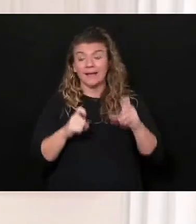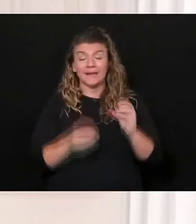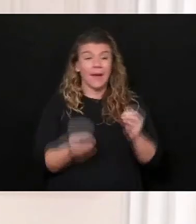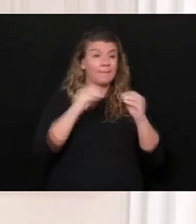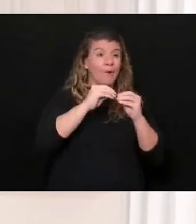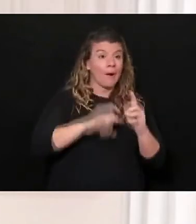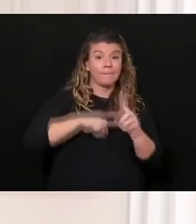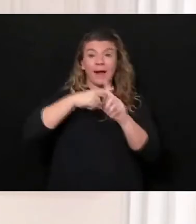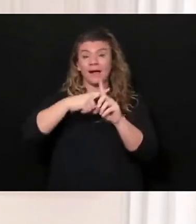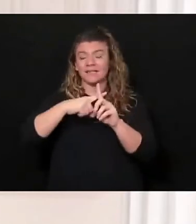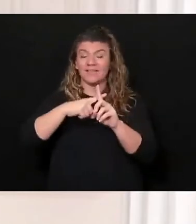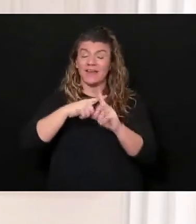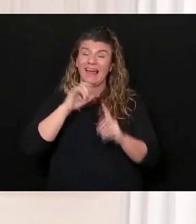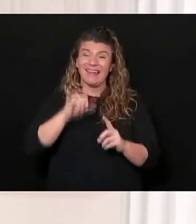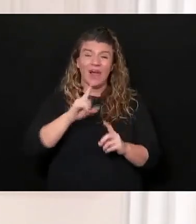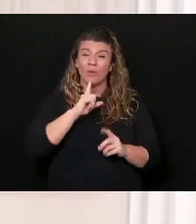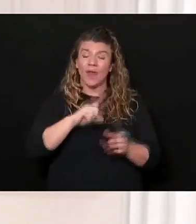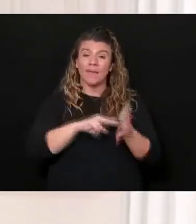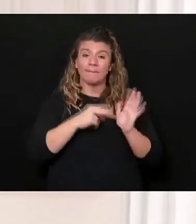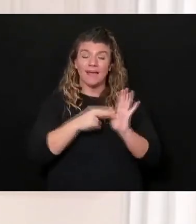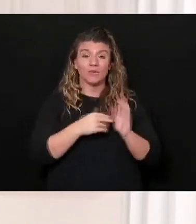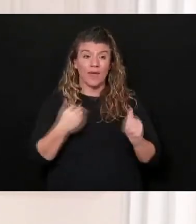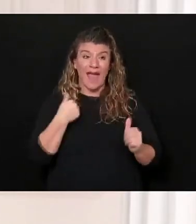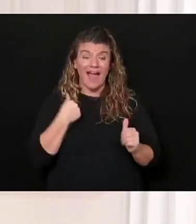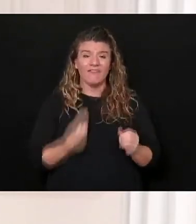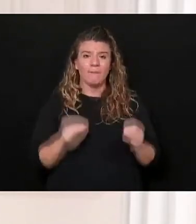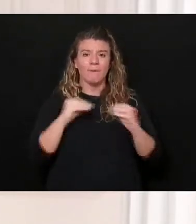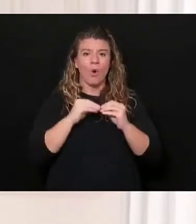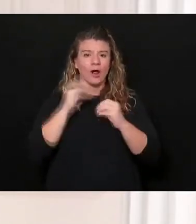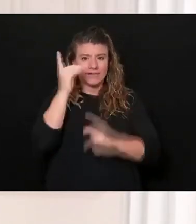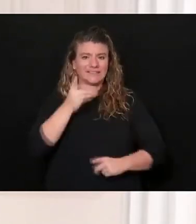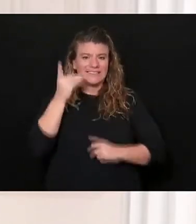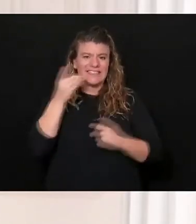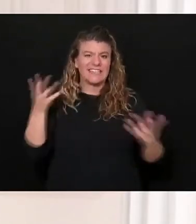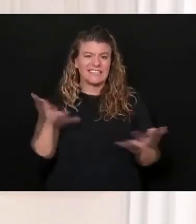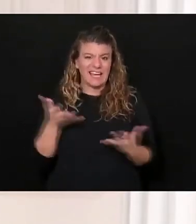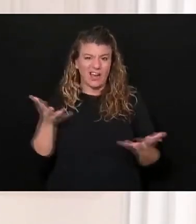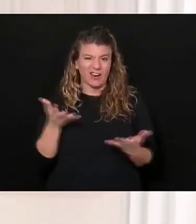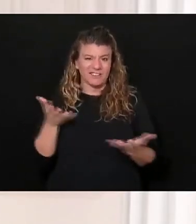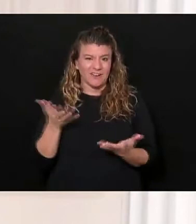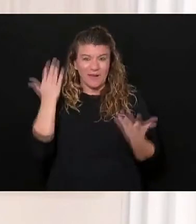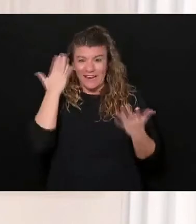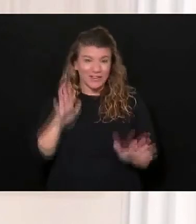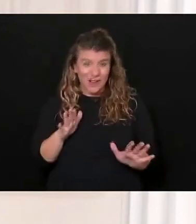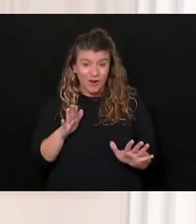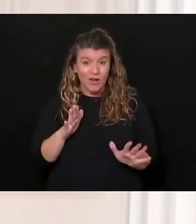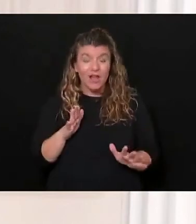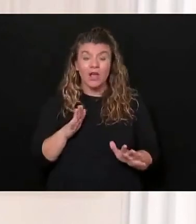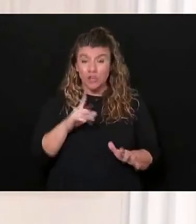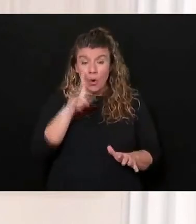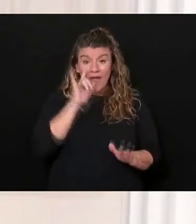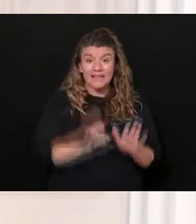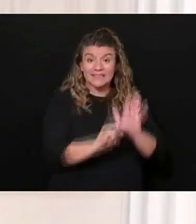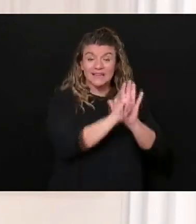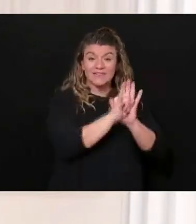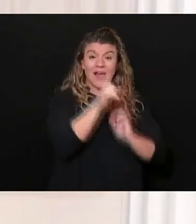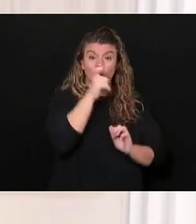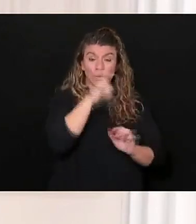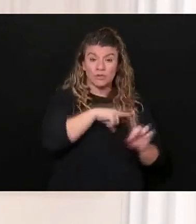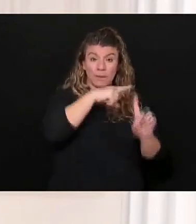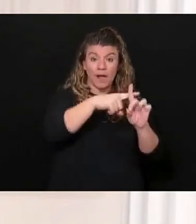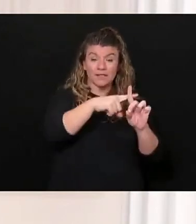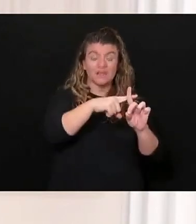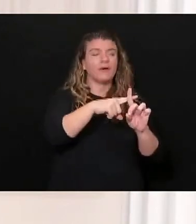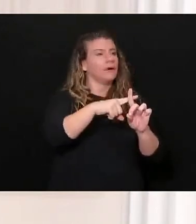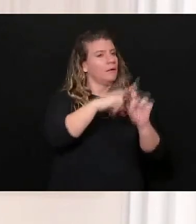actually more disease in the state of West Virginia. Now, identifying those new people is spectacularly important because, as we've